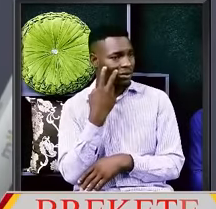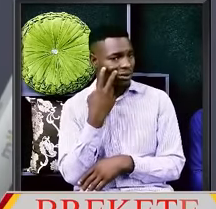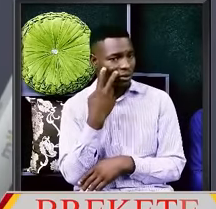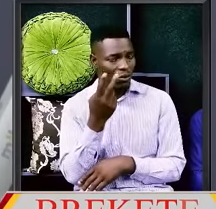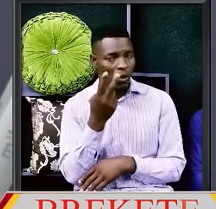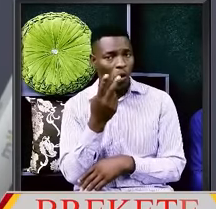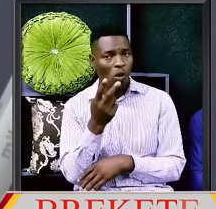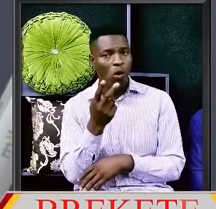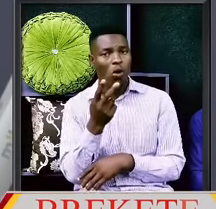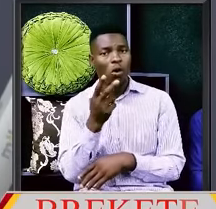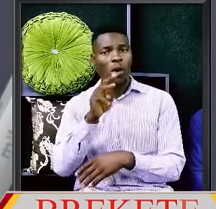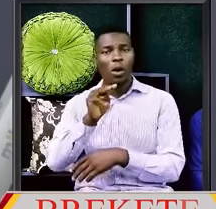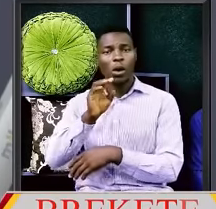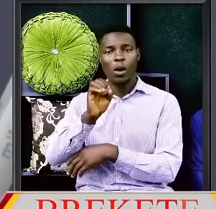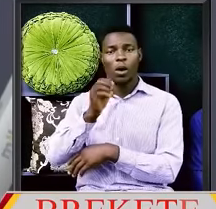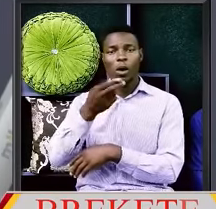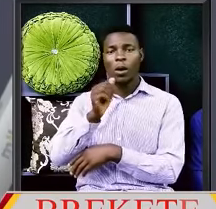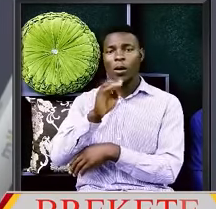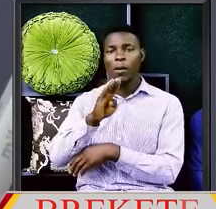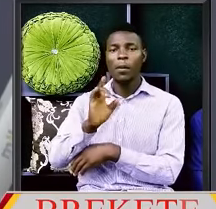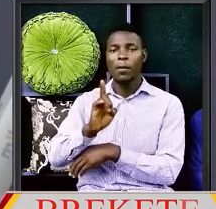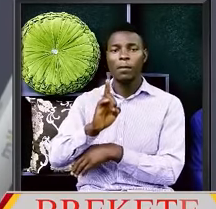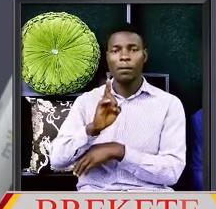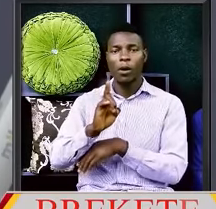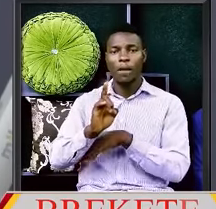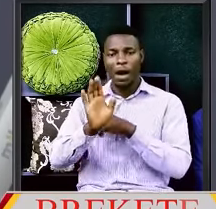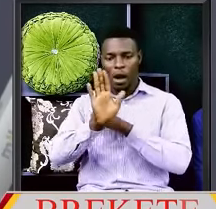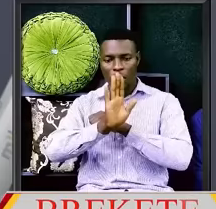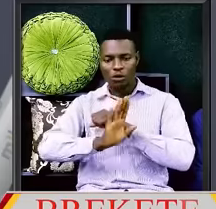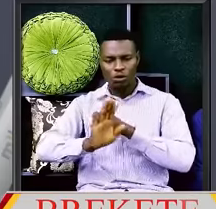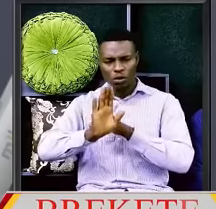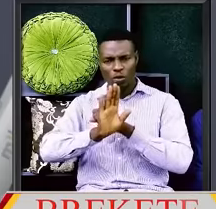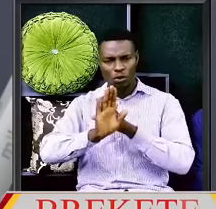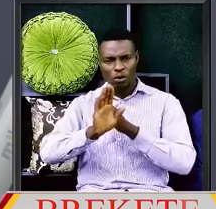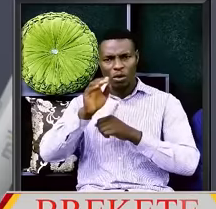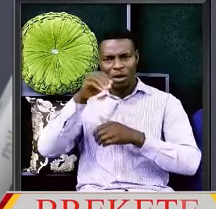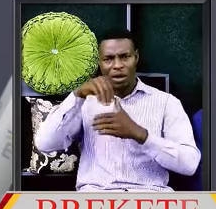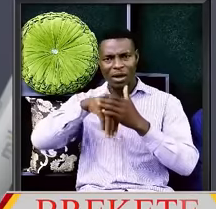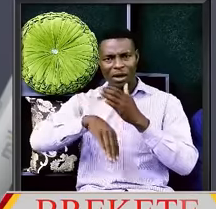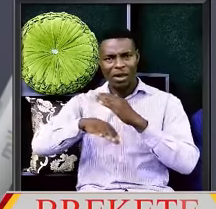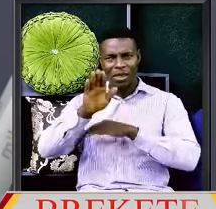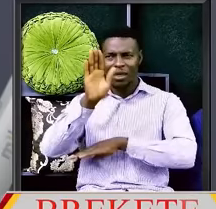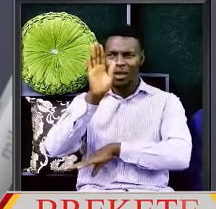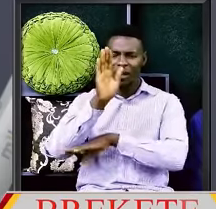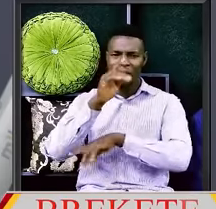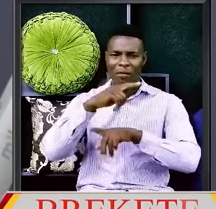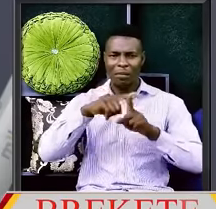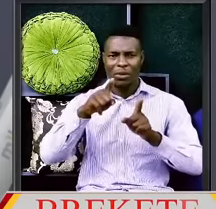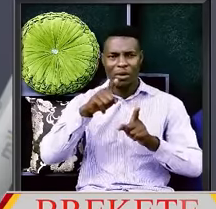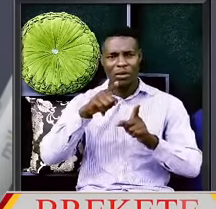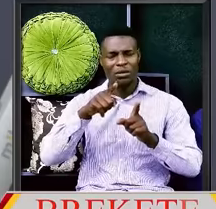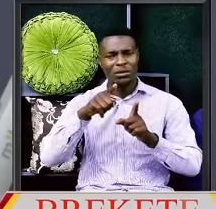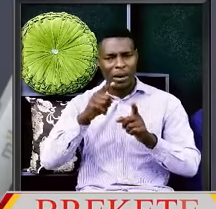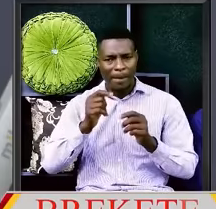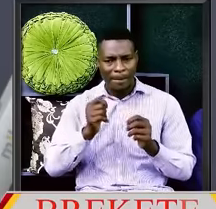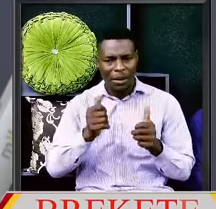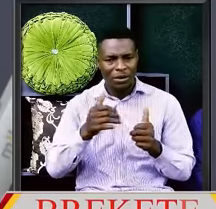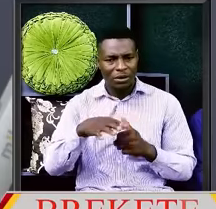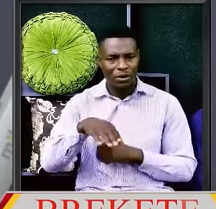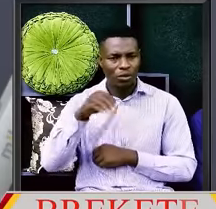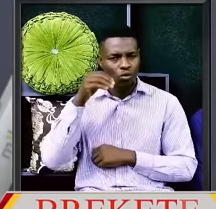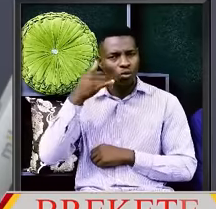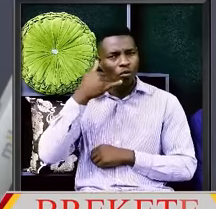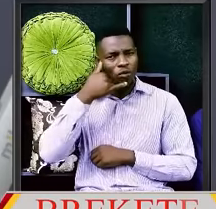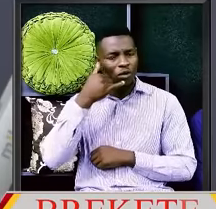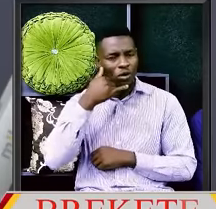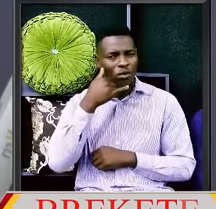interview, she saw Mohbad's shadow when she was praying in the afternoon. Then immediately she took her phone and